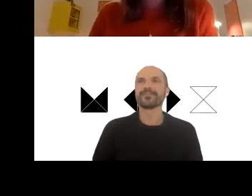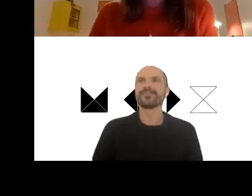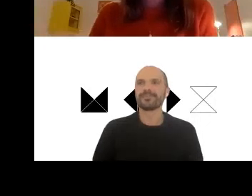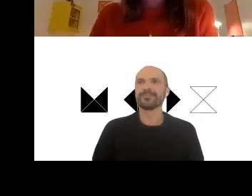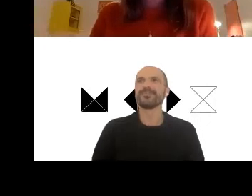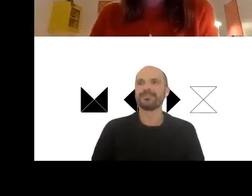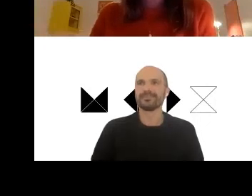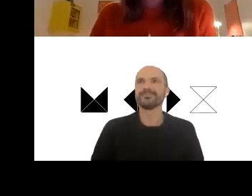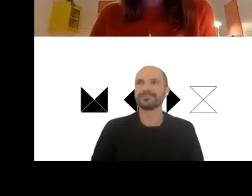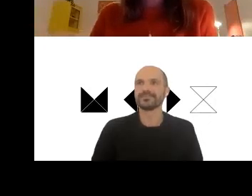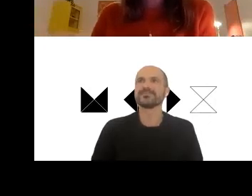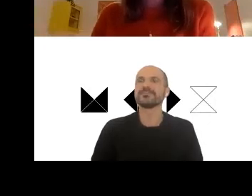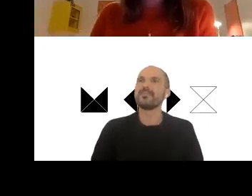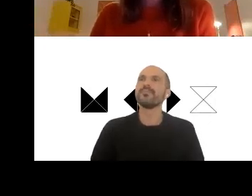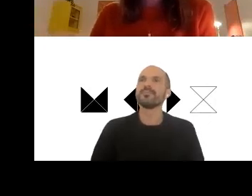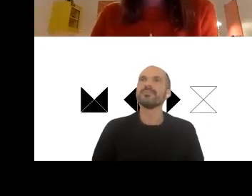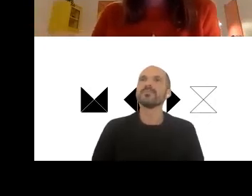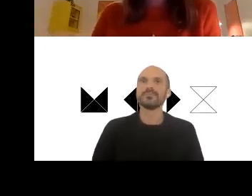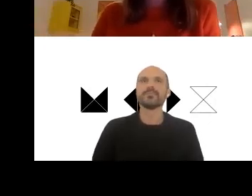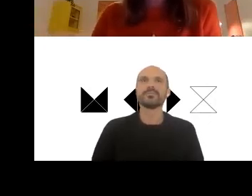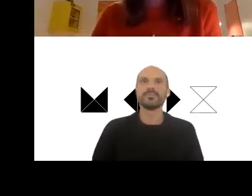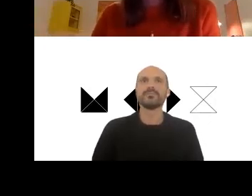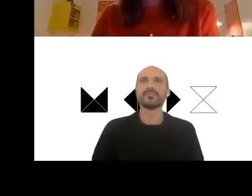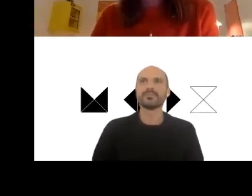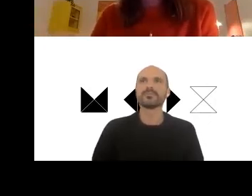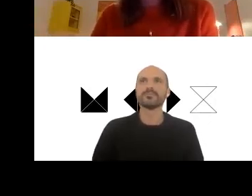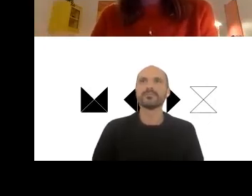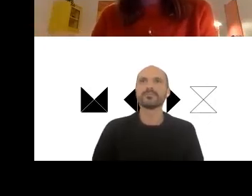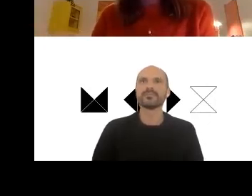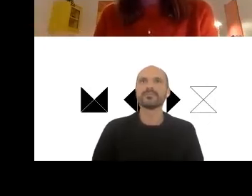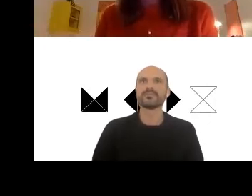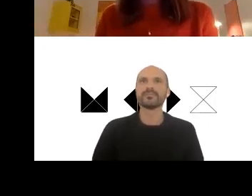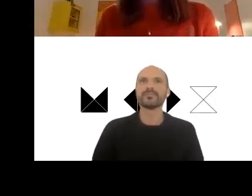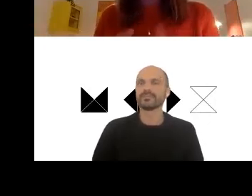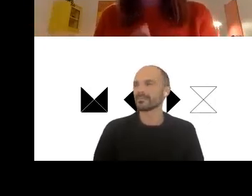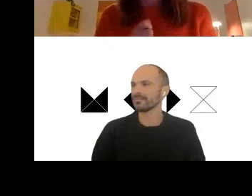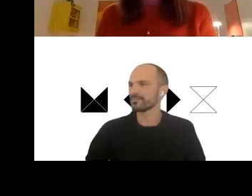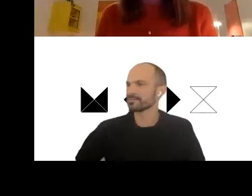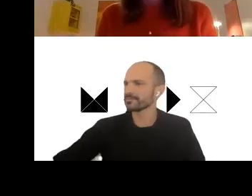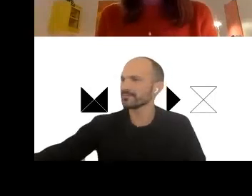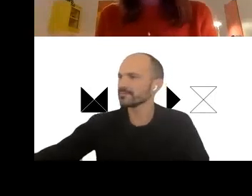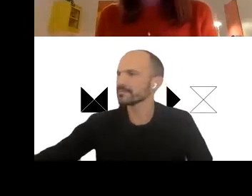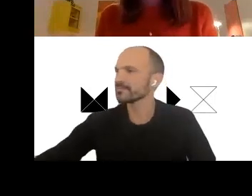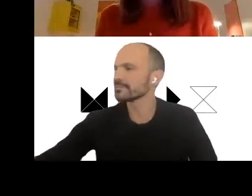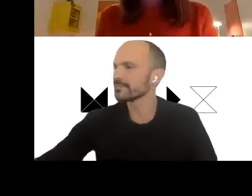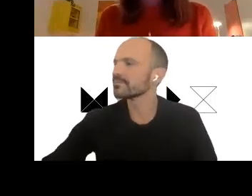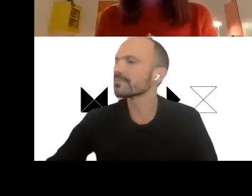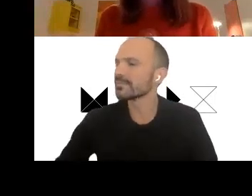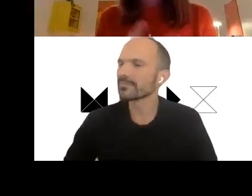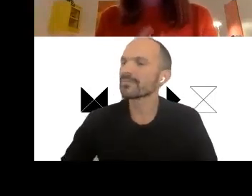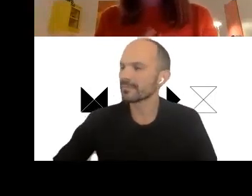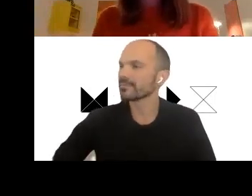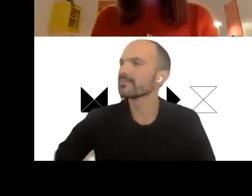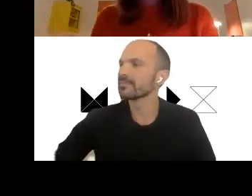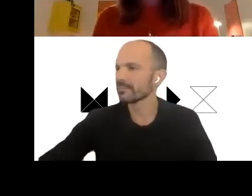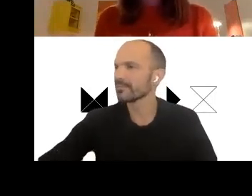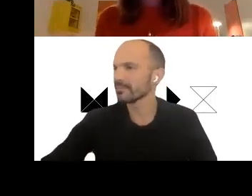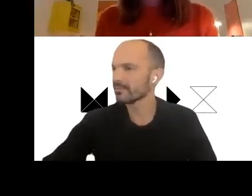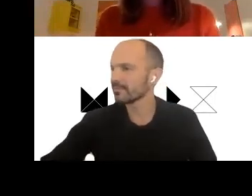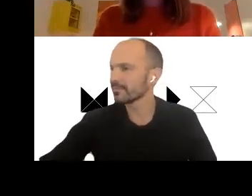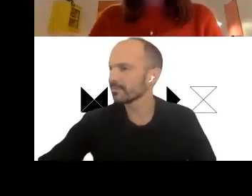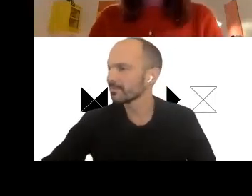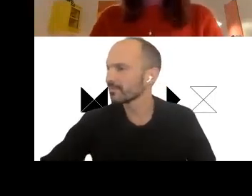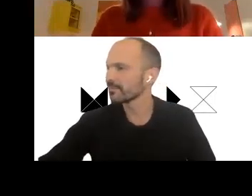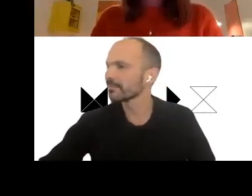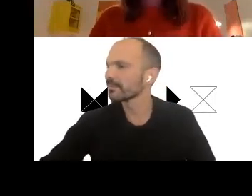So there's gypsum here, and that's also because this was our first house and we didn't want to take